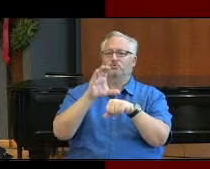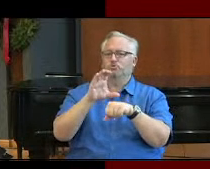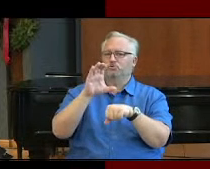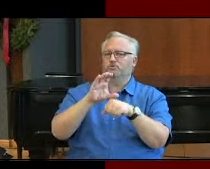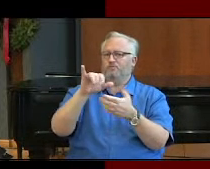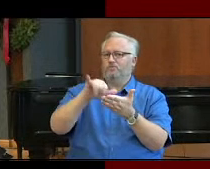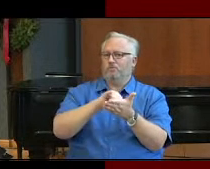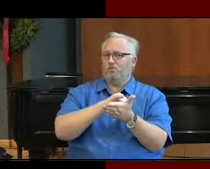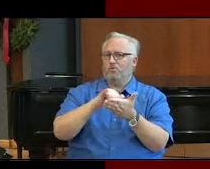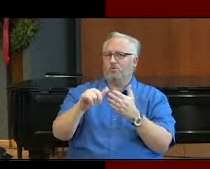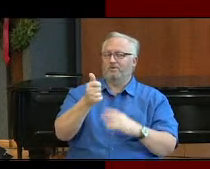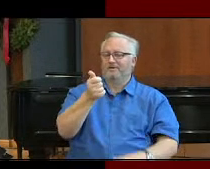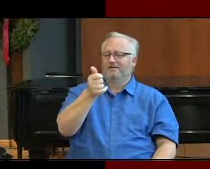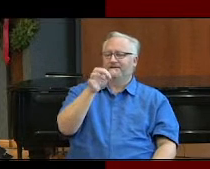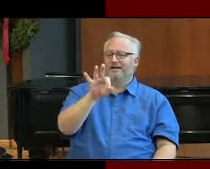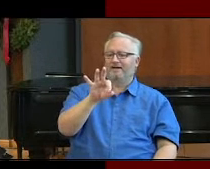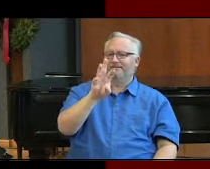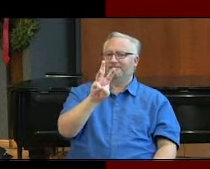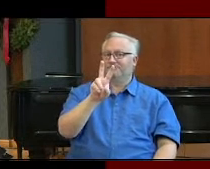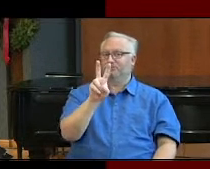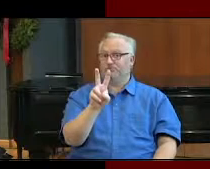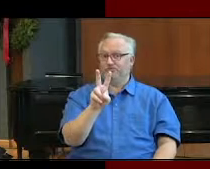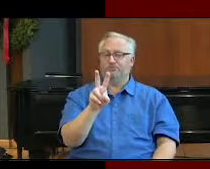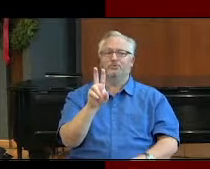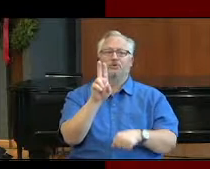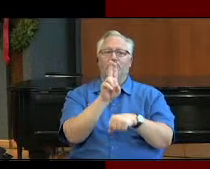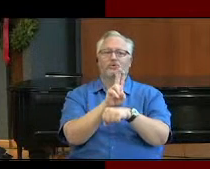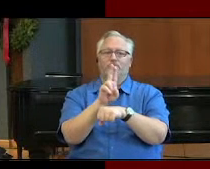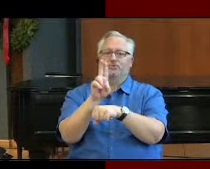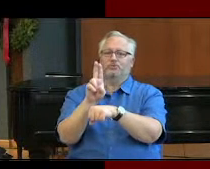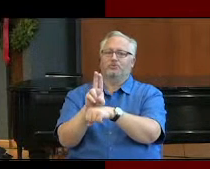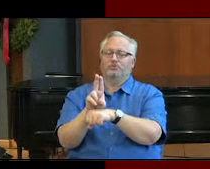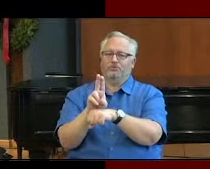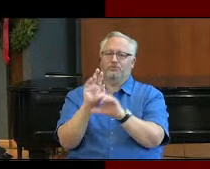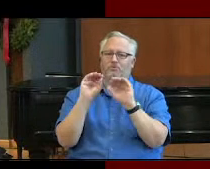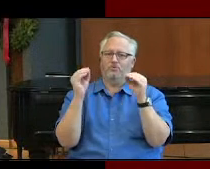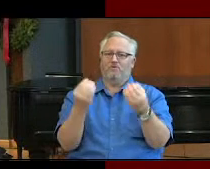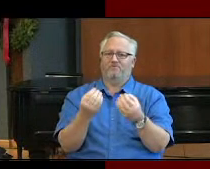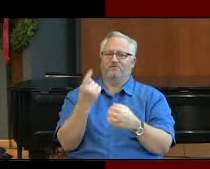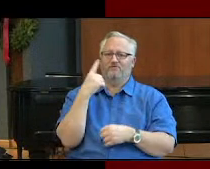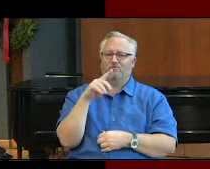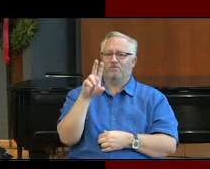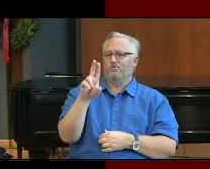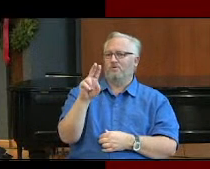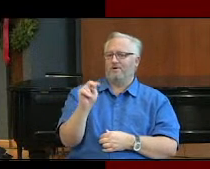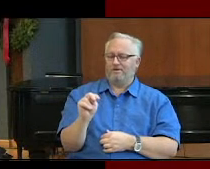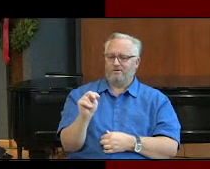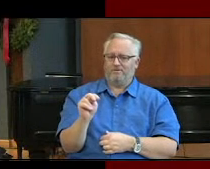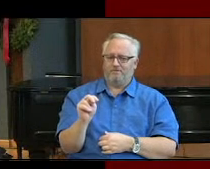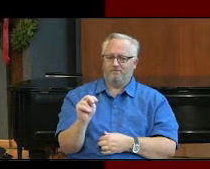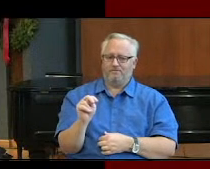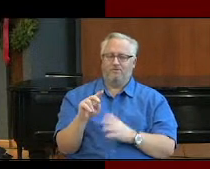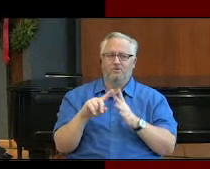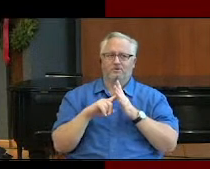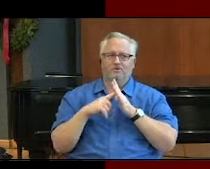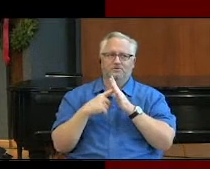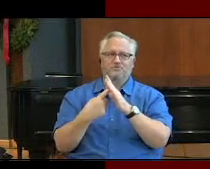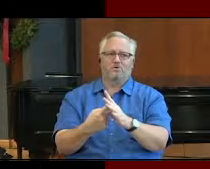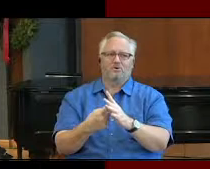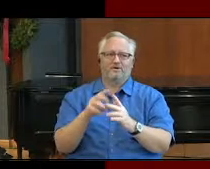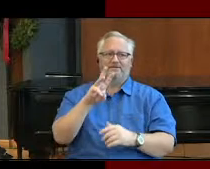York, where in 1962, the Unitarian Universalist Office at the United Nations began